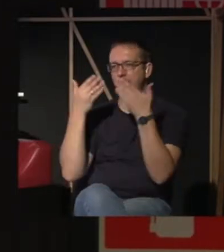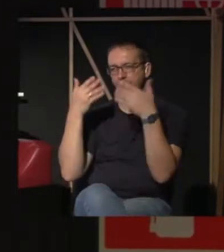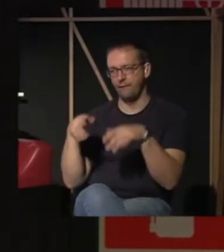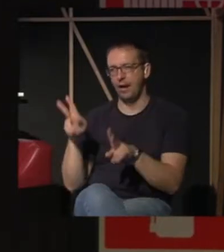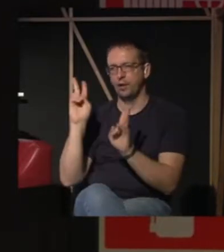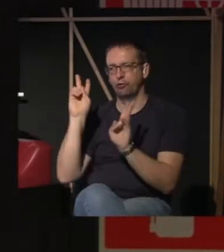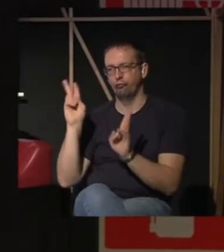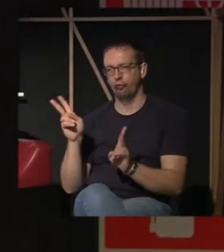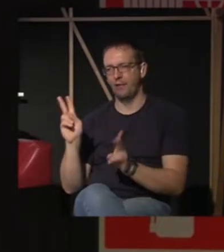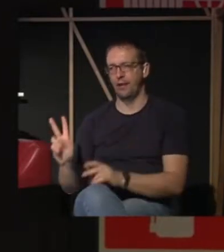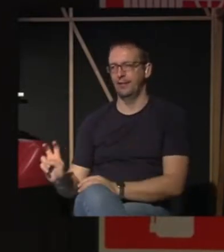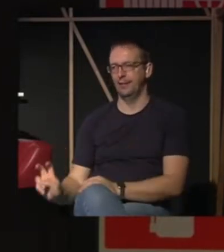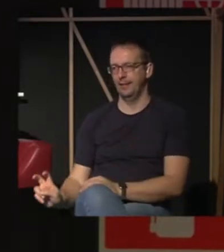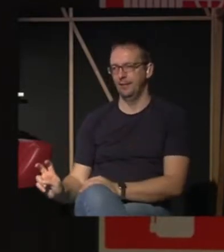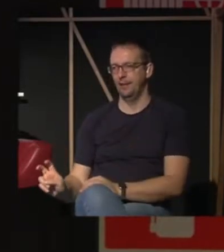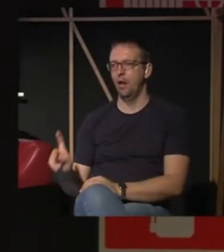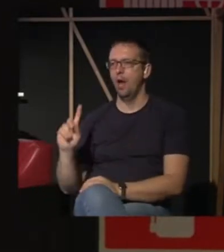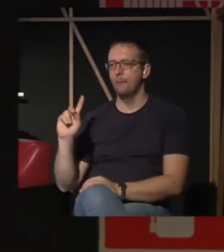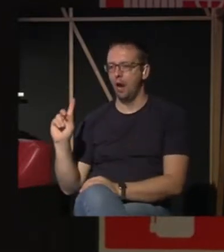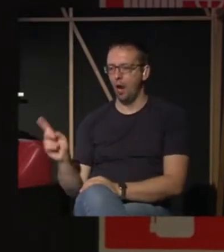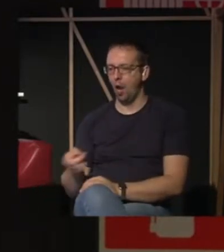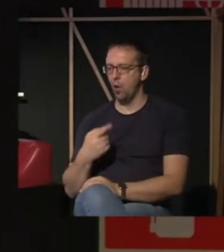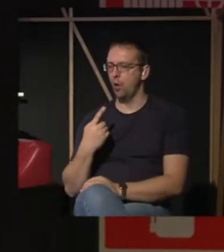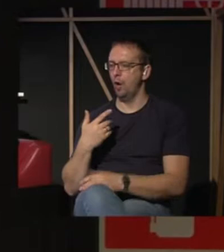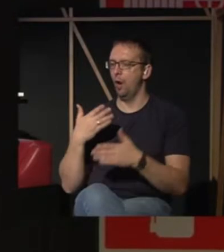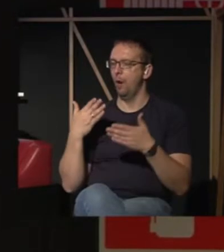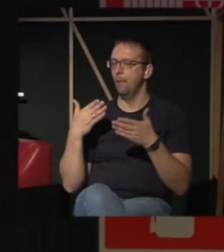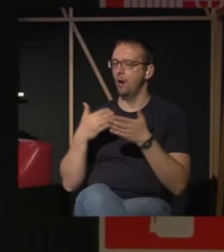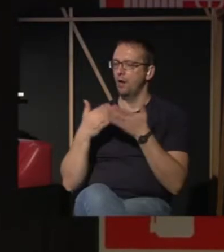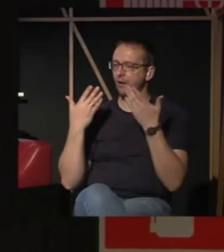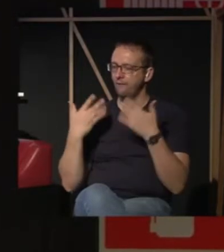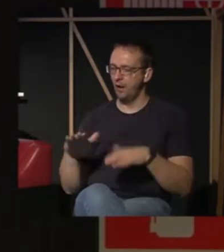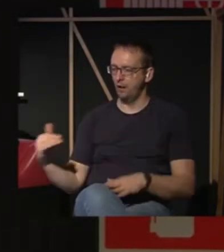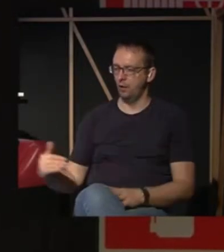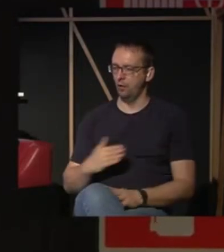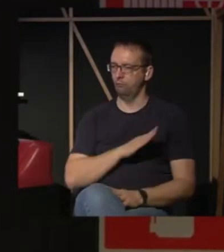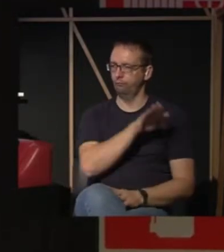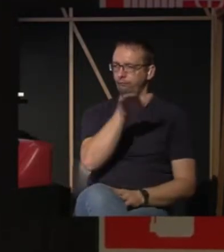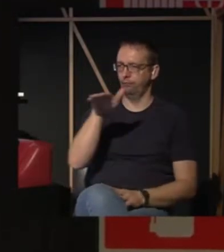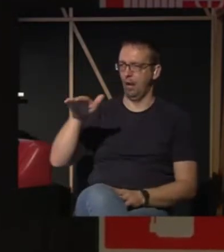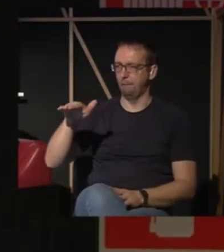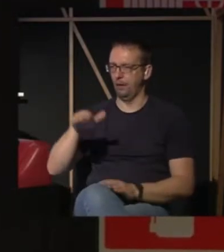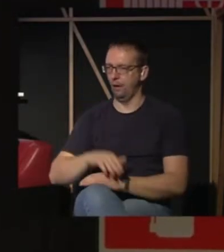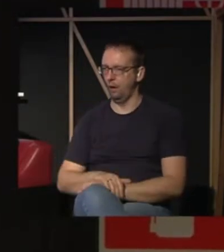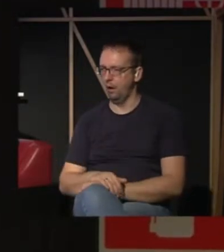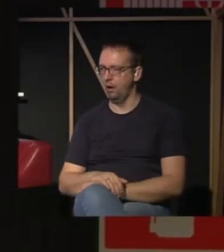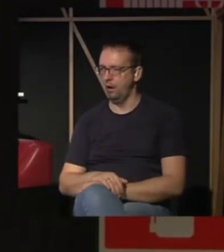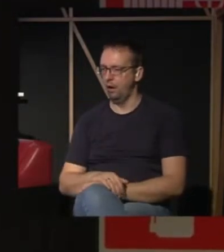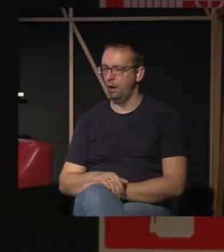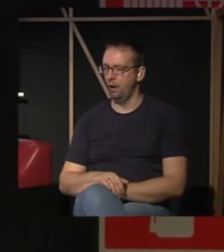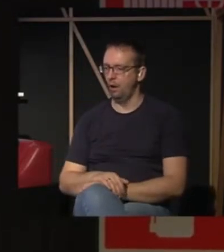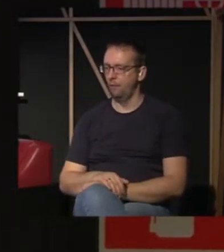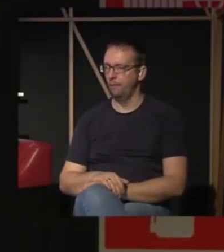for the easy access extra width seats. And here we have three photos. One is of a platform, a wheelchair user